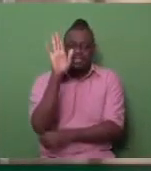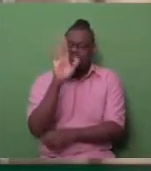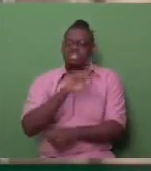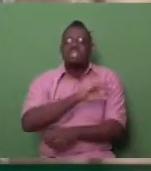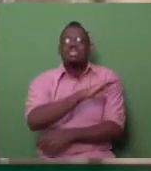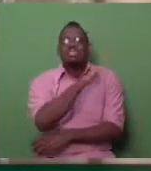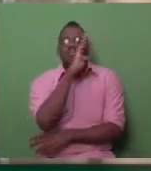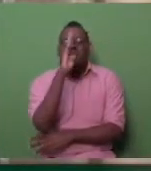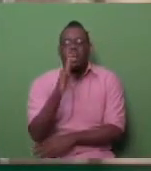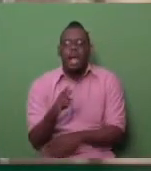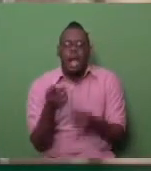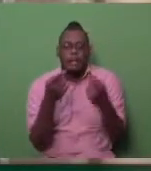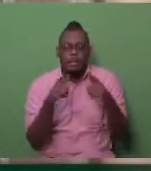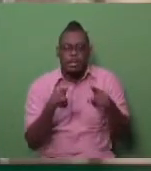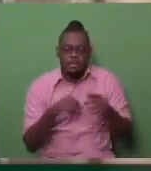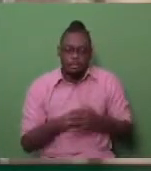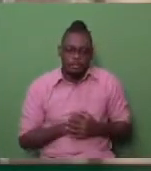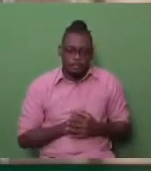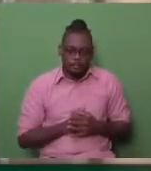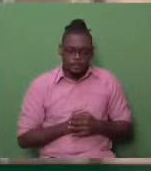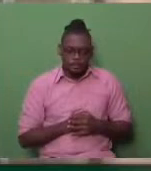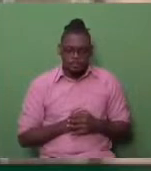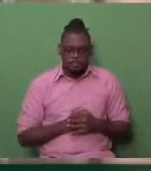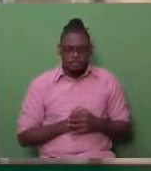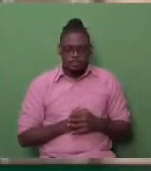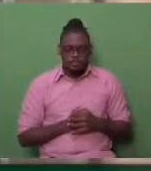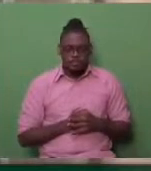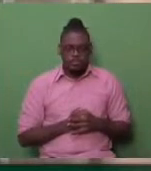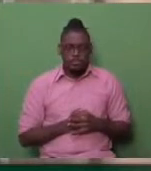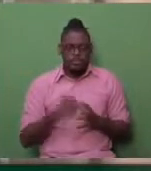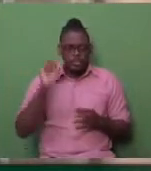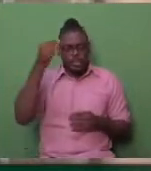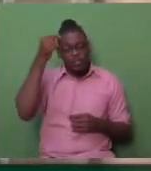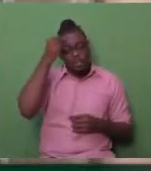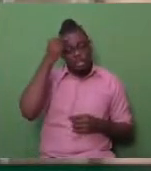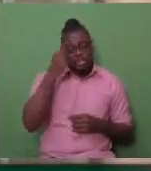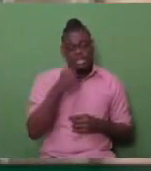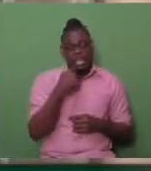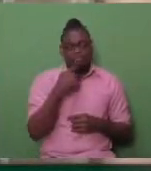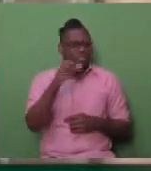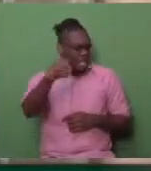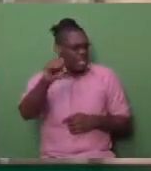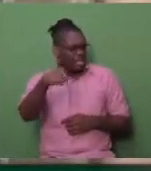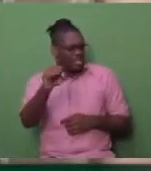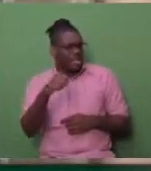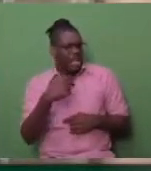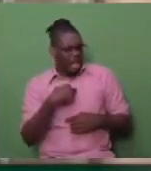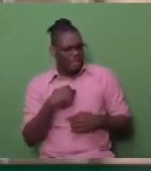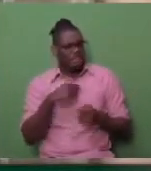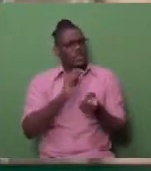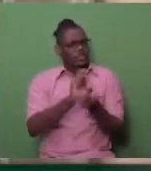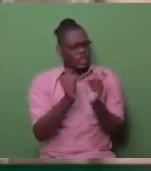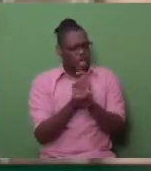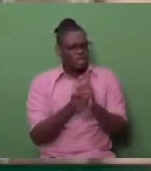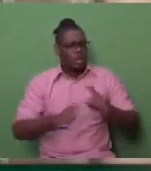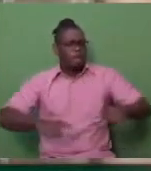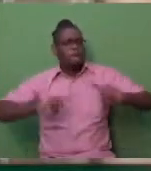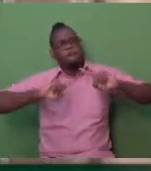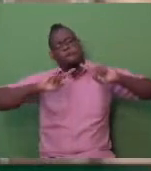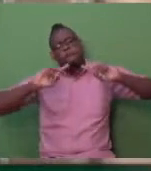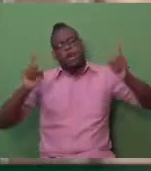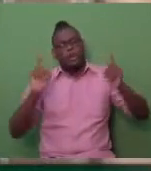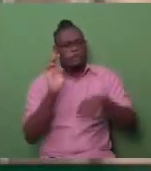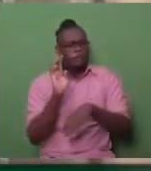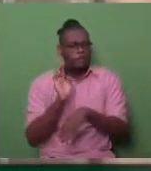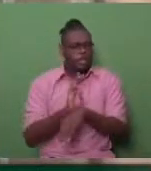Government has touted e-legislative agenda to support electronic transactions. And the minister was brass-faced